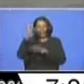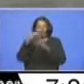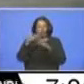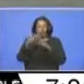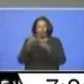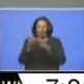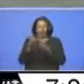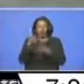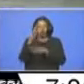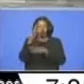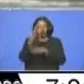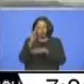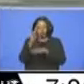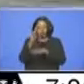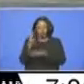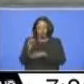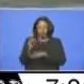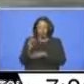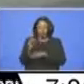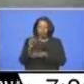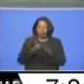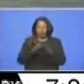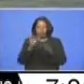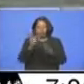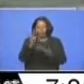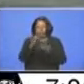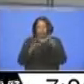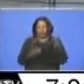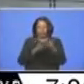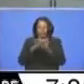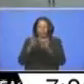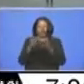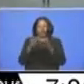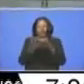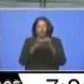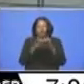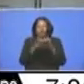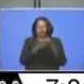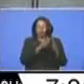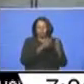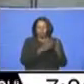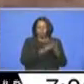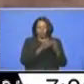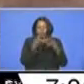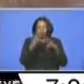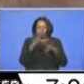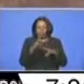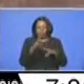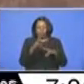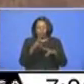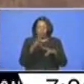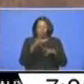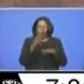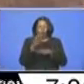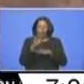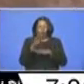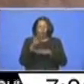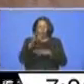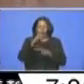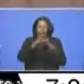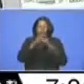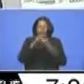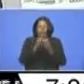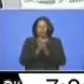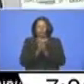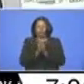The UN executive explained how the international community must continue to monitor the impact of climate change.